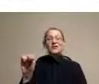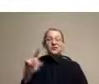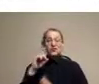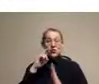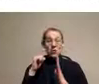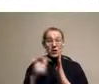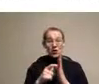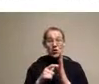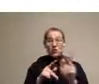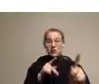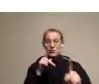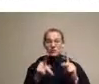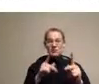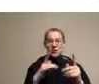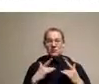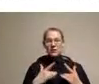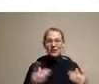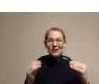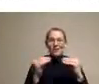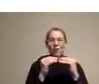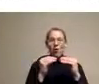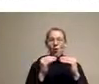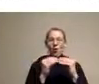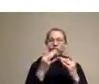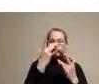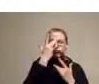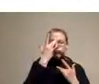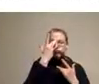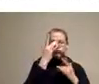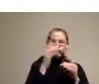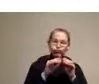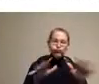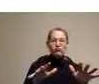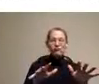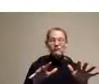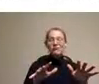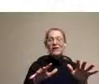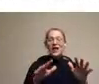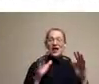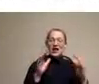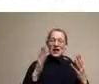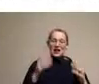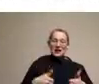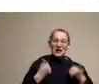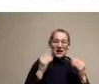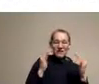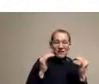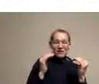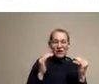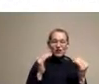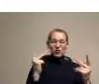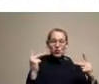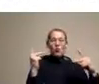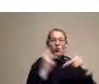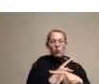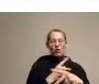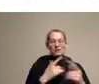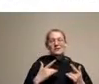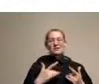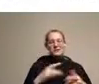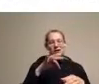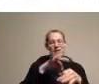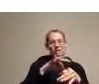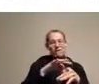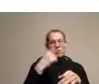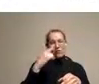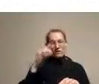favoring one particular candidate when that time happened to be president, which then led to the divisions that I'm talking about earlier. These underlying roots also extend